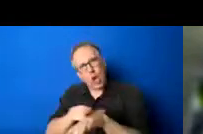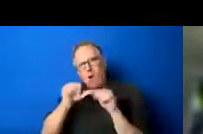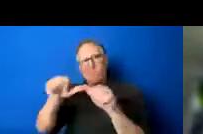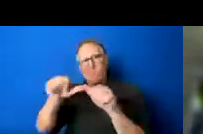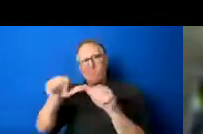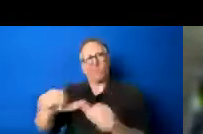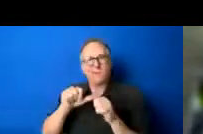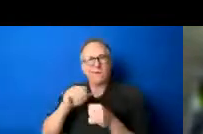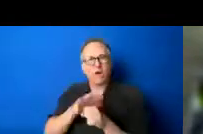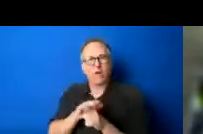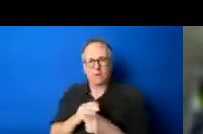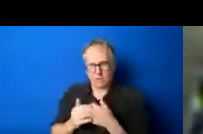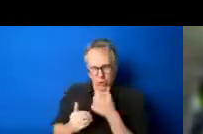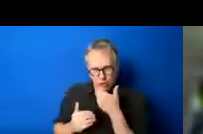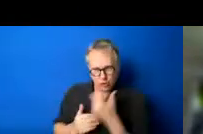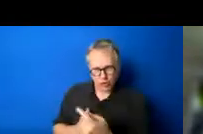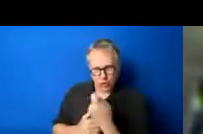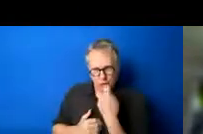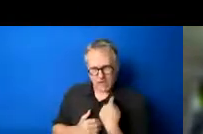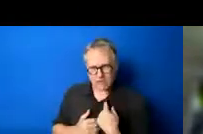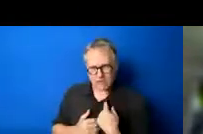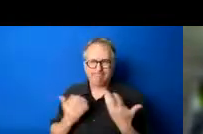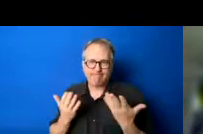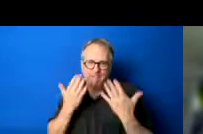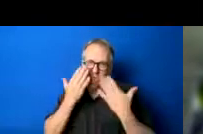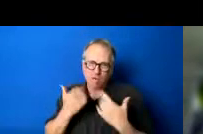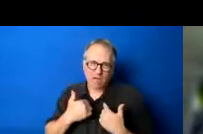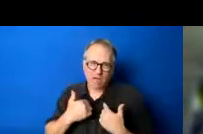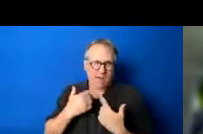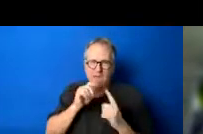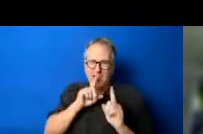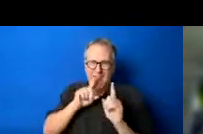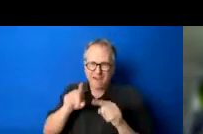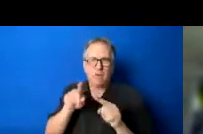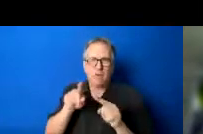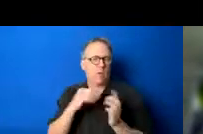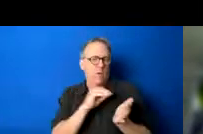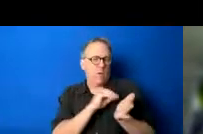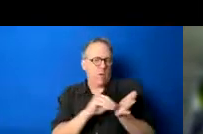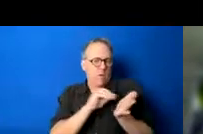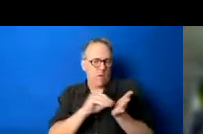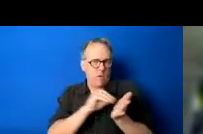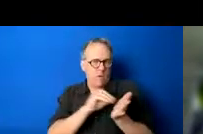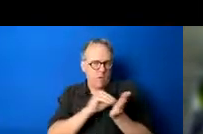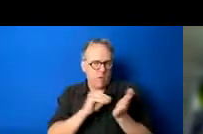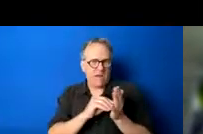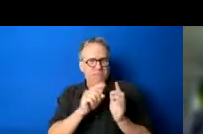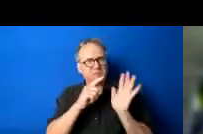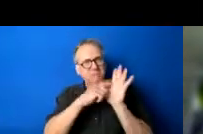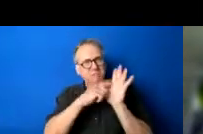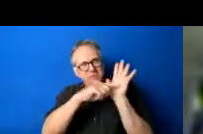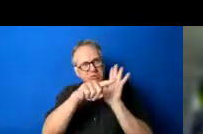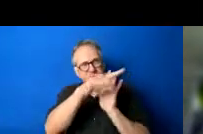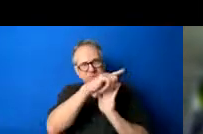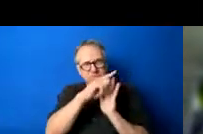great question. And unfortunately, I don't have the answer to it, but I'm going to write it down to see if I can do some follow-up on it.